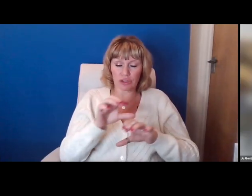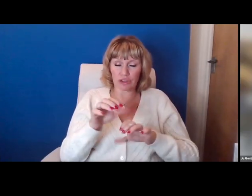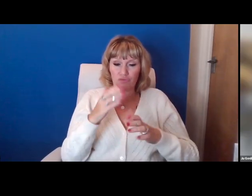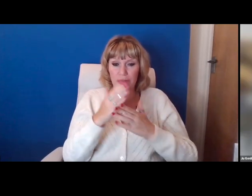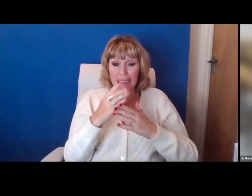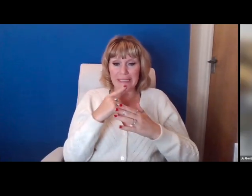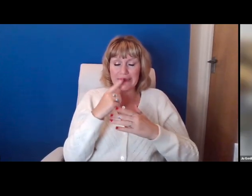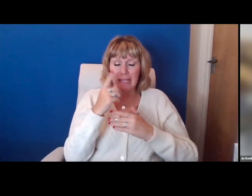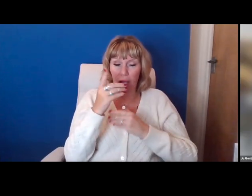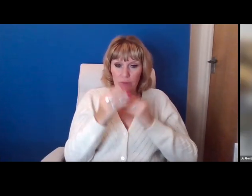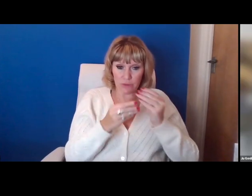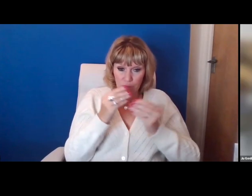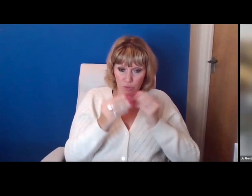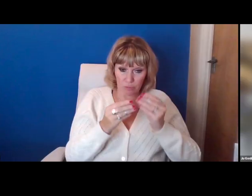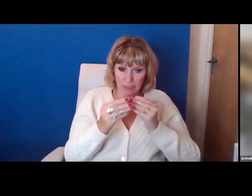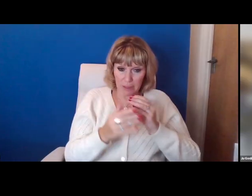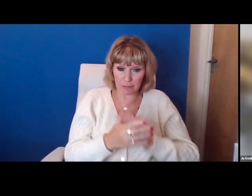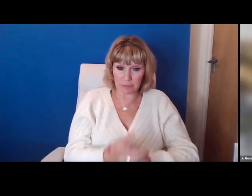Um,